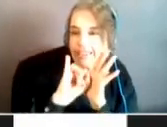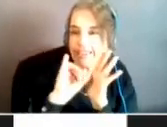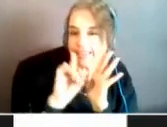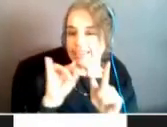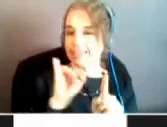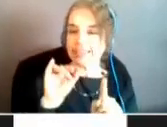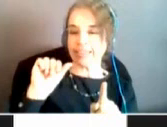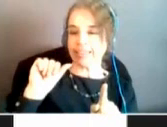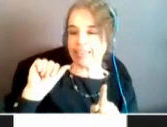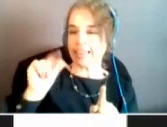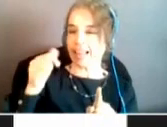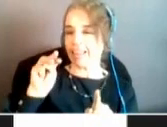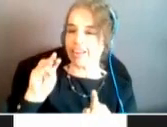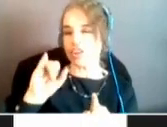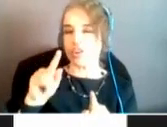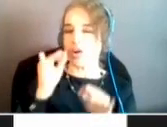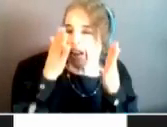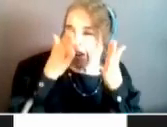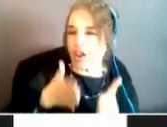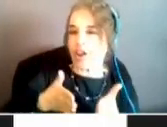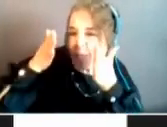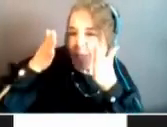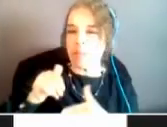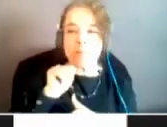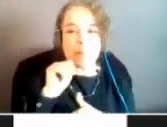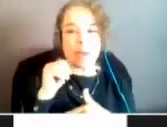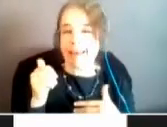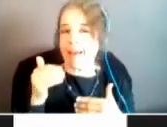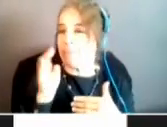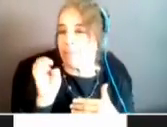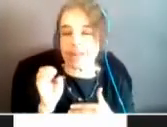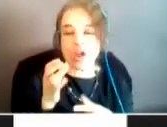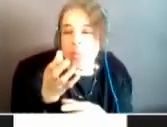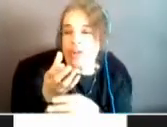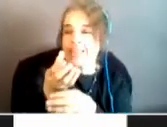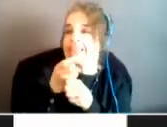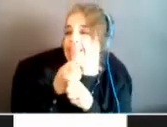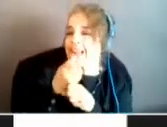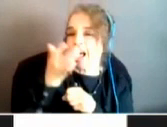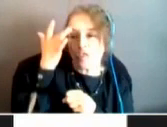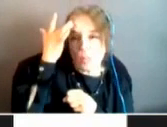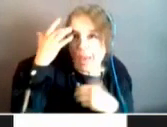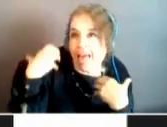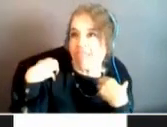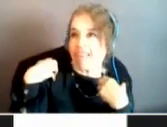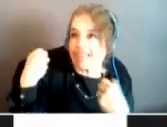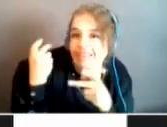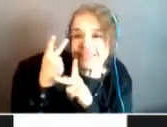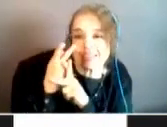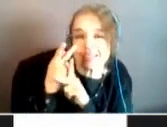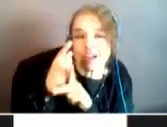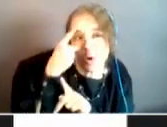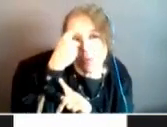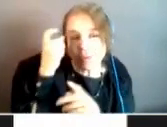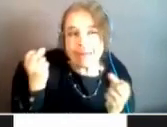as LGBT individuals may not be receiving mental health care because